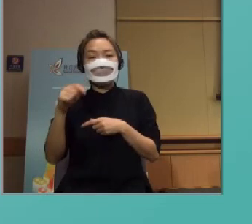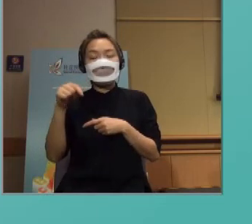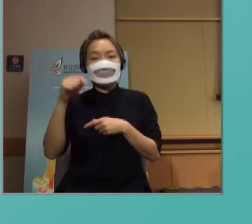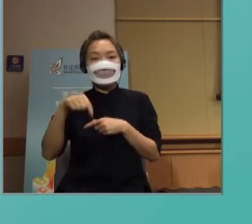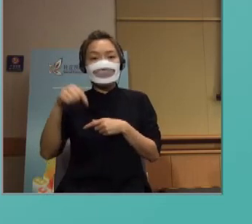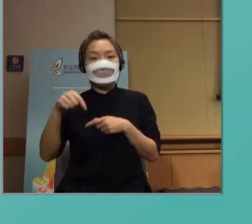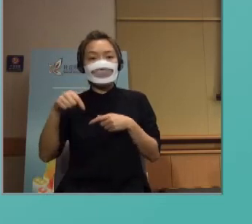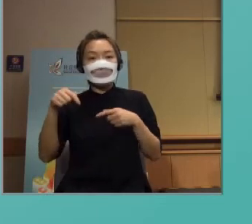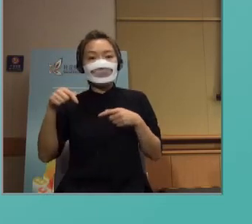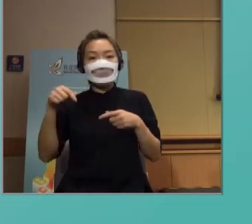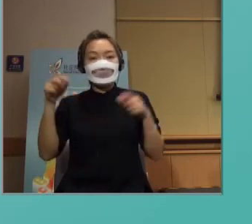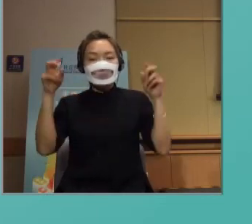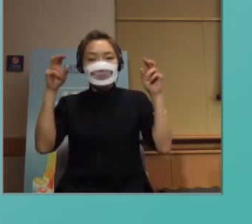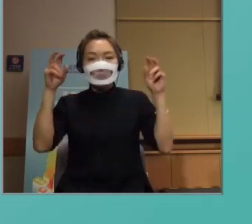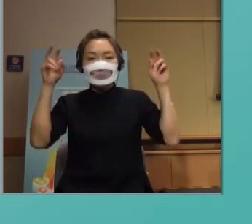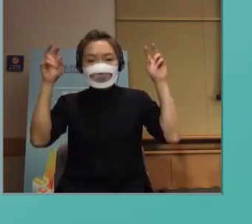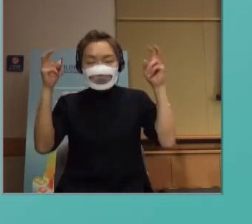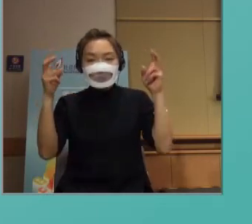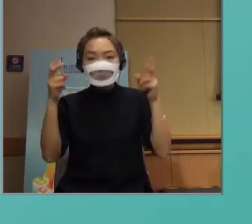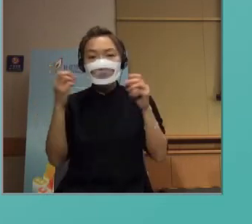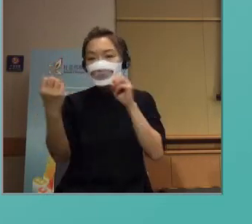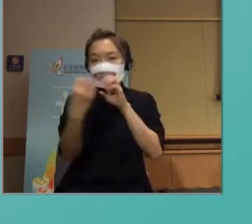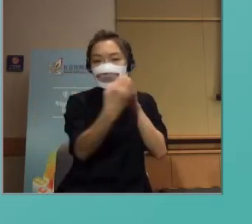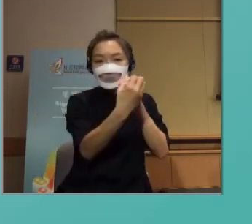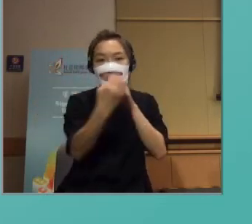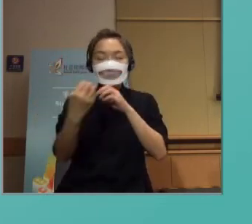of academic research interest and also practical interest.